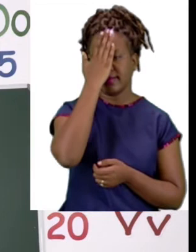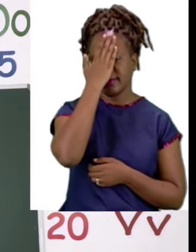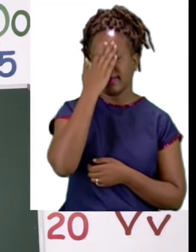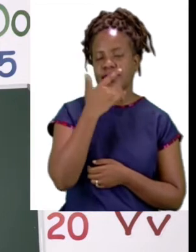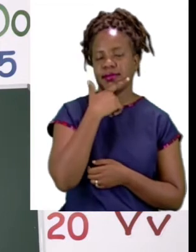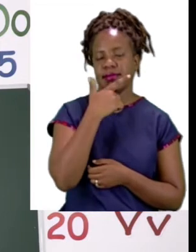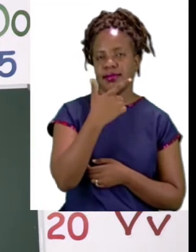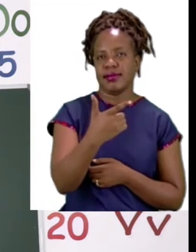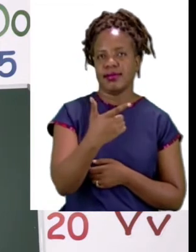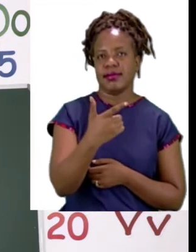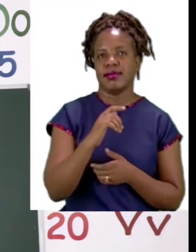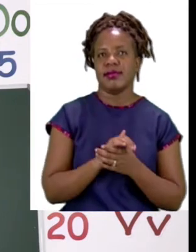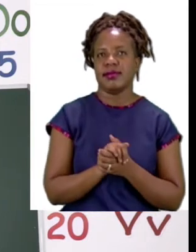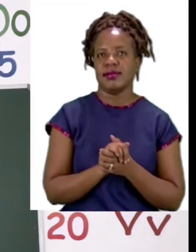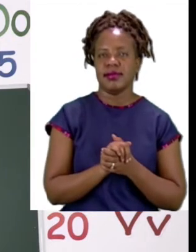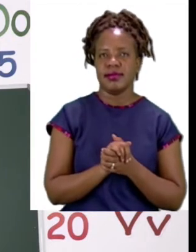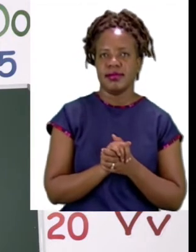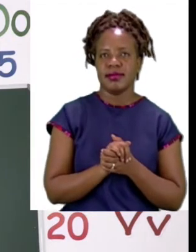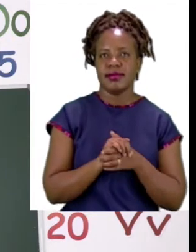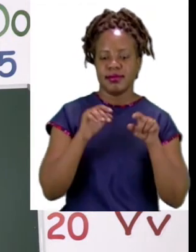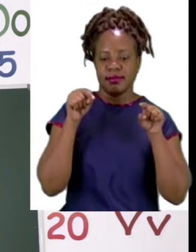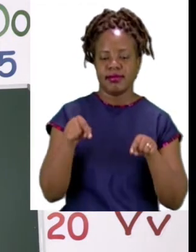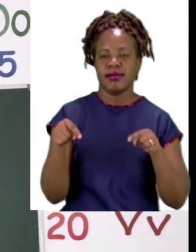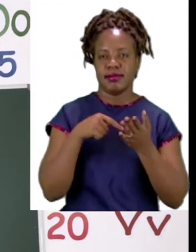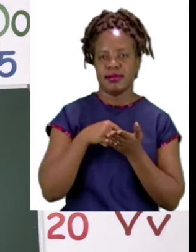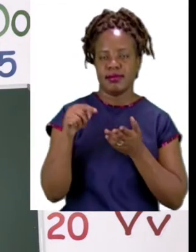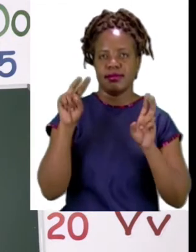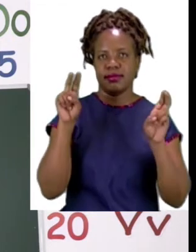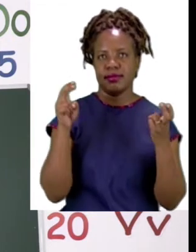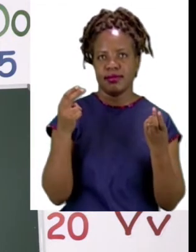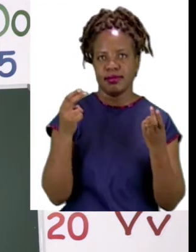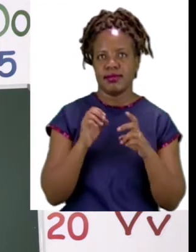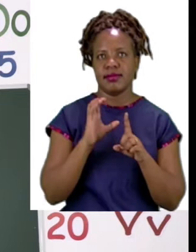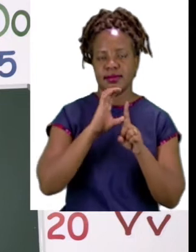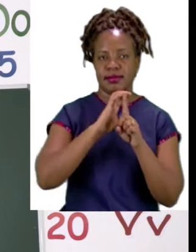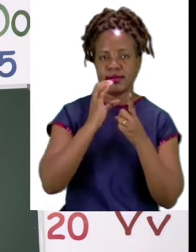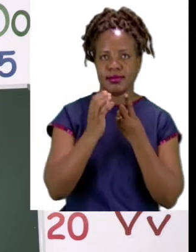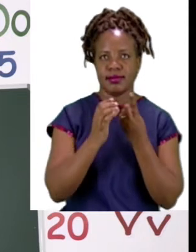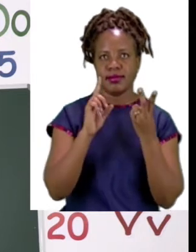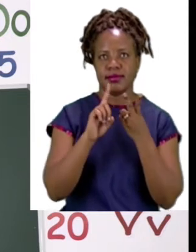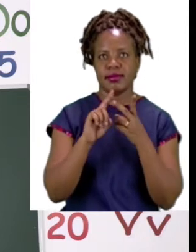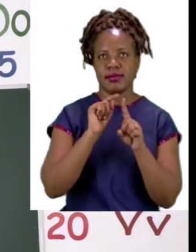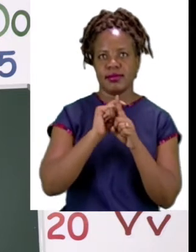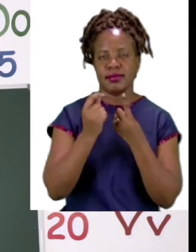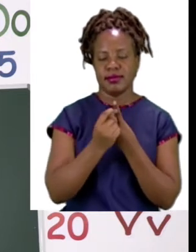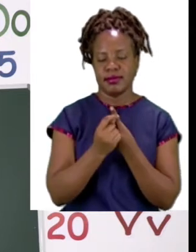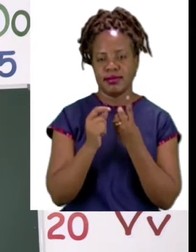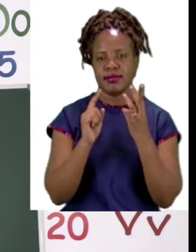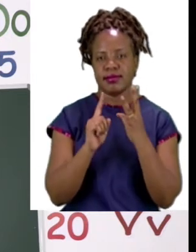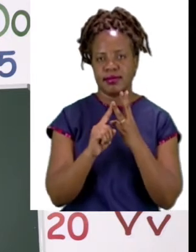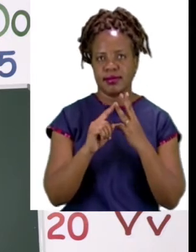so much for joining me today. Our theme this week is culture,